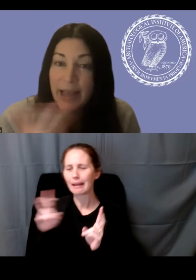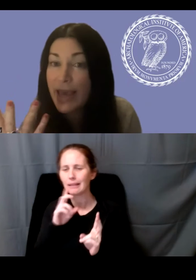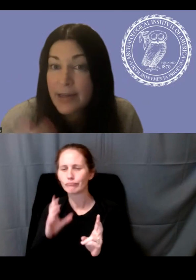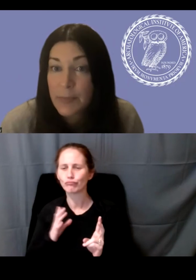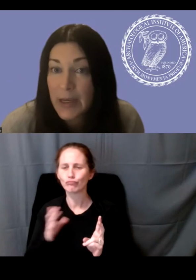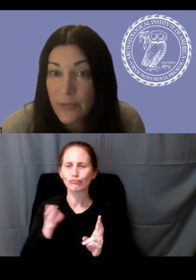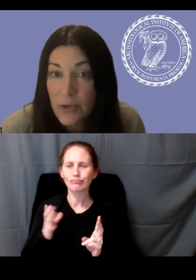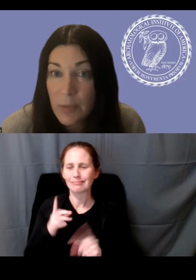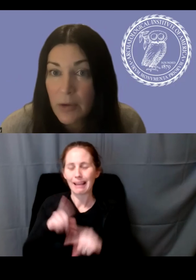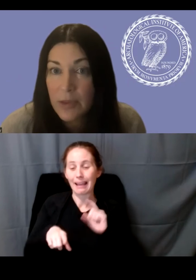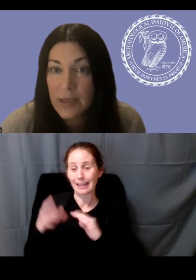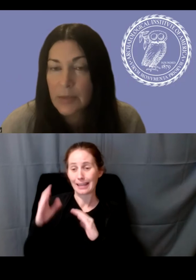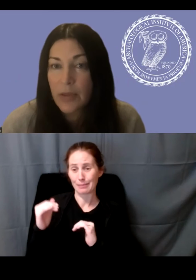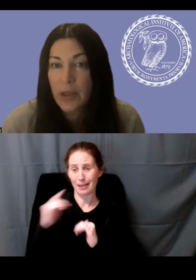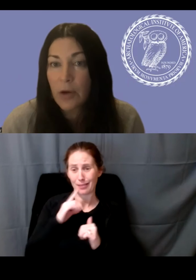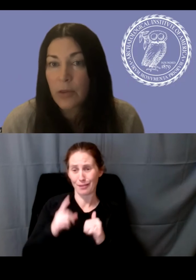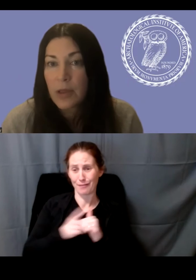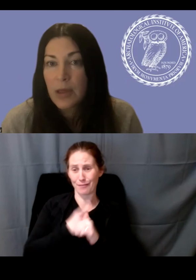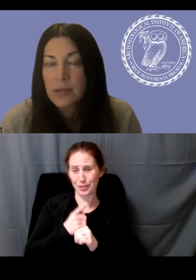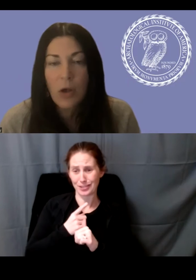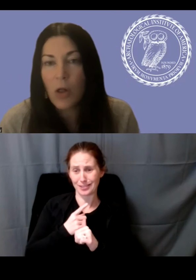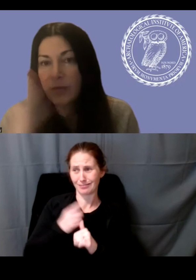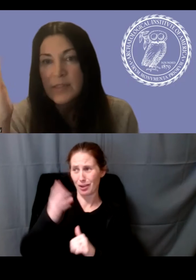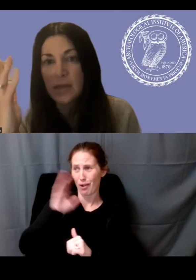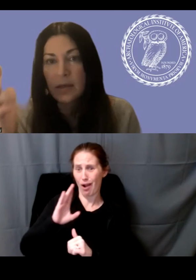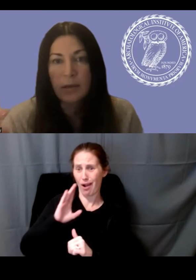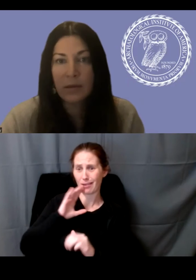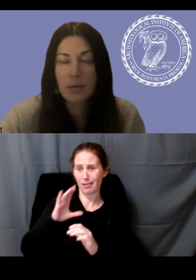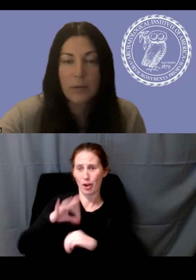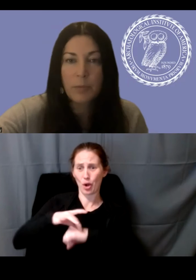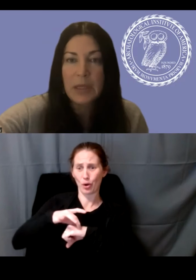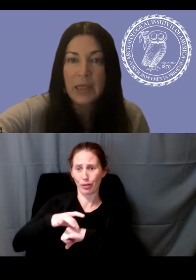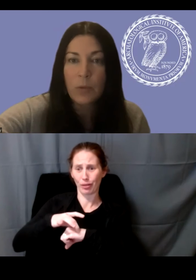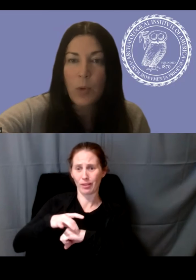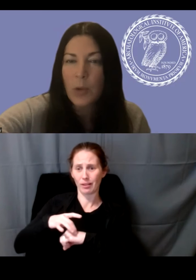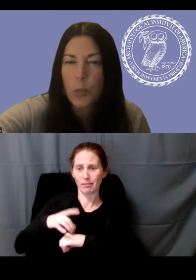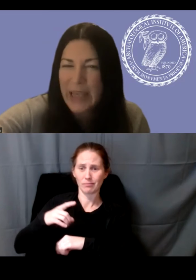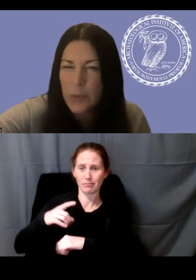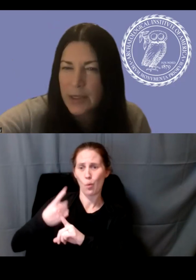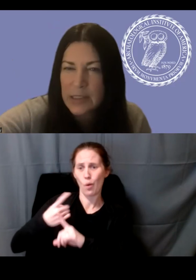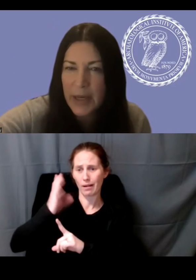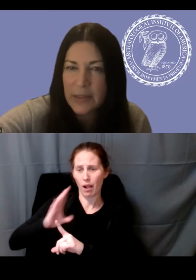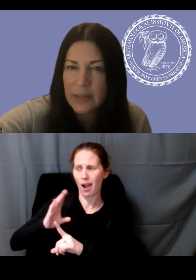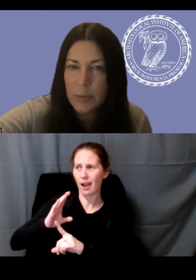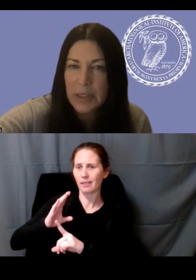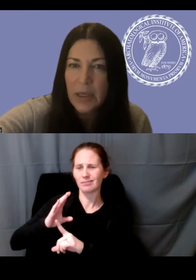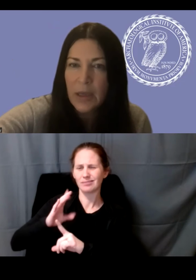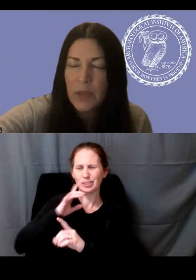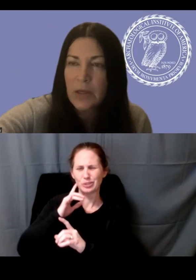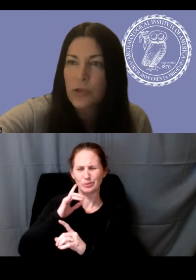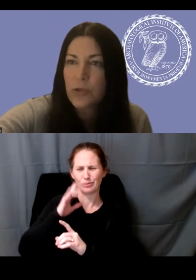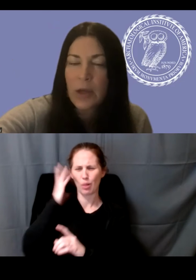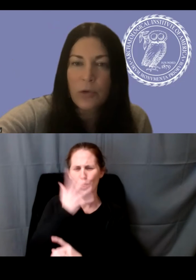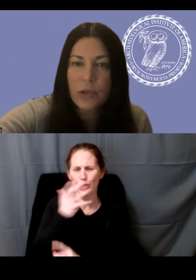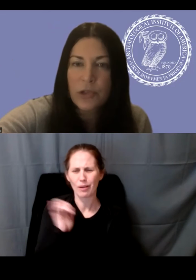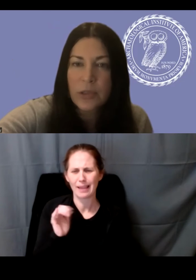I can't expect the first monotheism on the earth to all of a sudden be what we would expect it to be